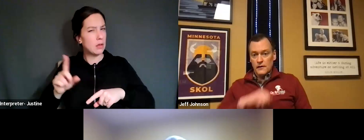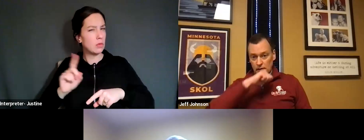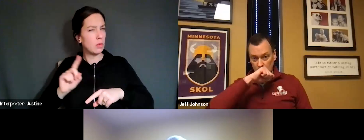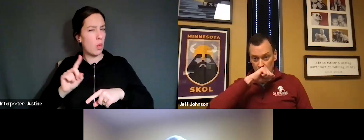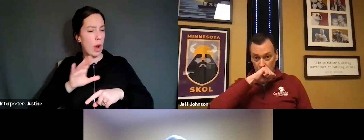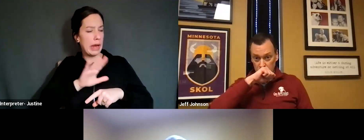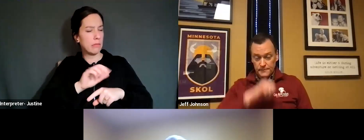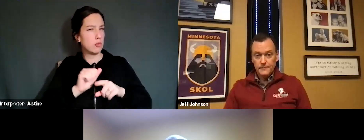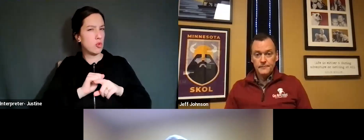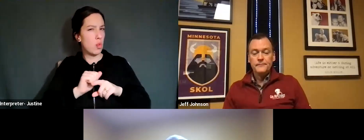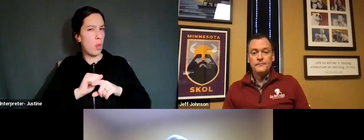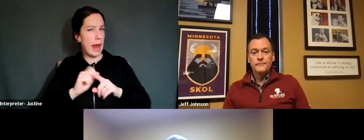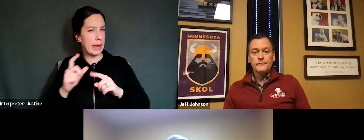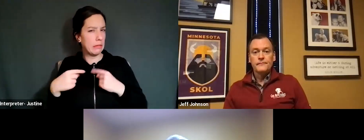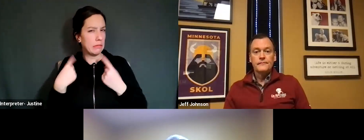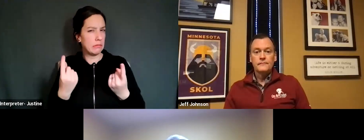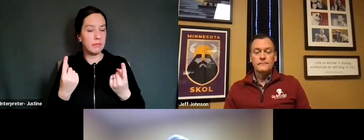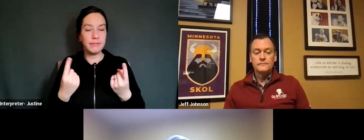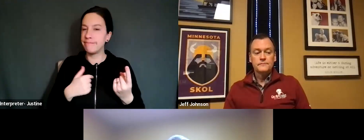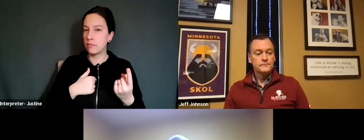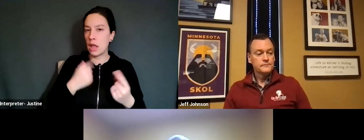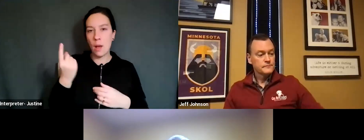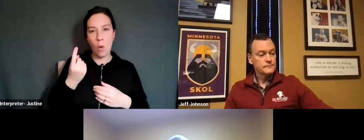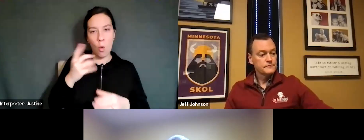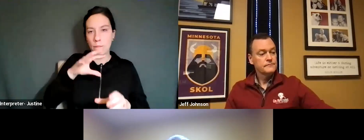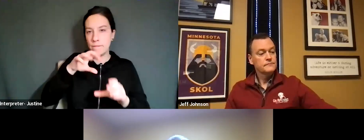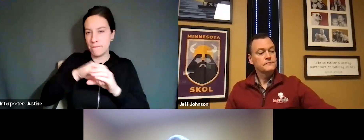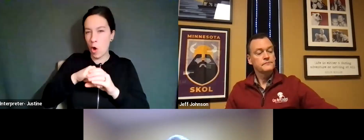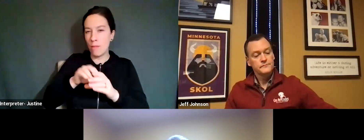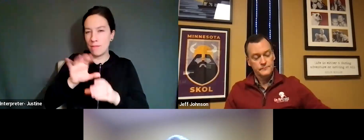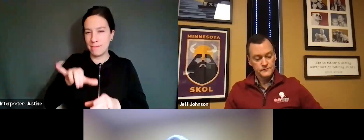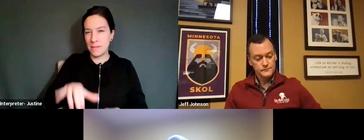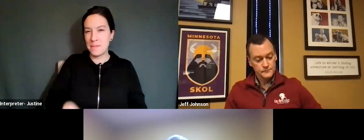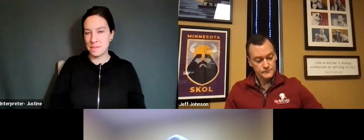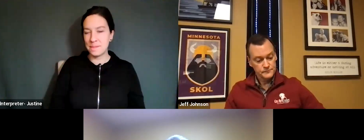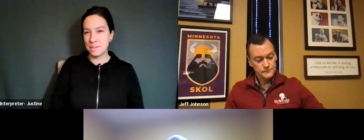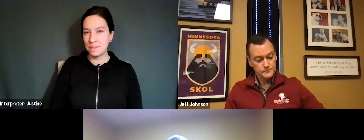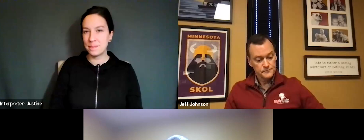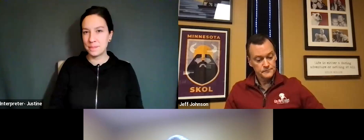And again, I'm always involved in those decisions too. Okay.